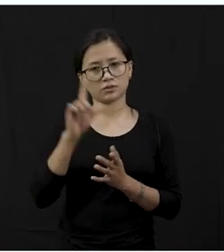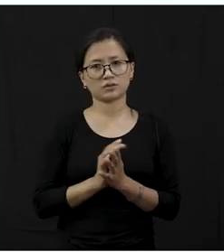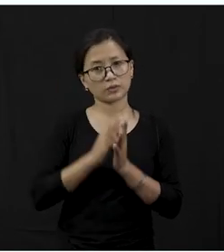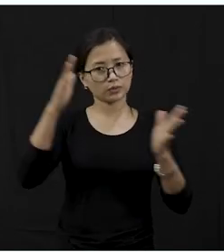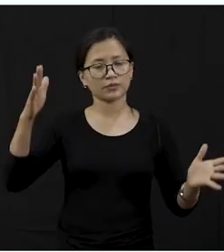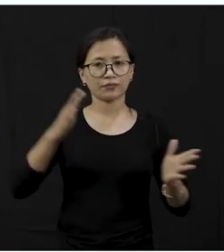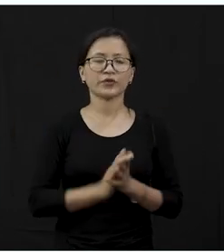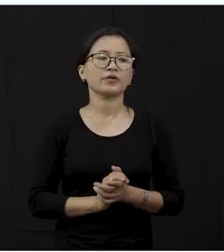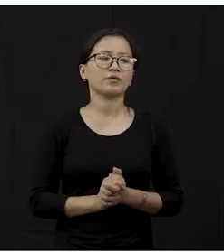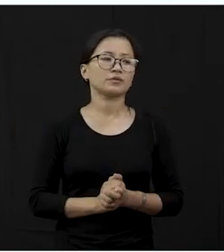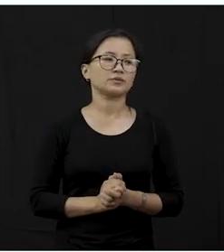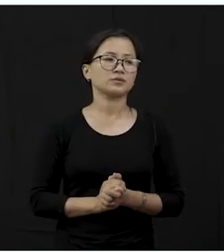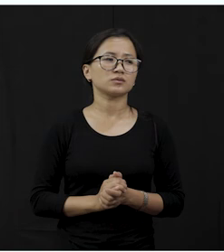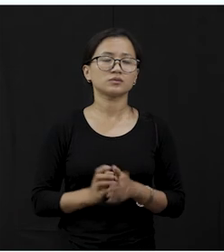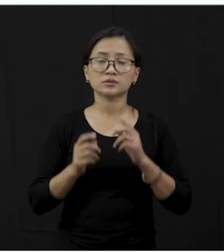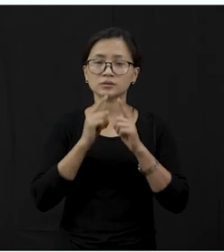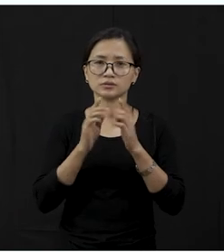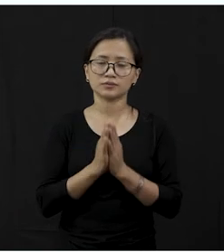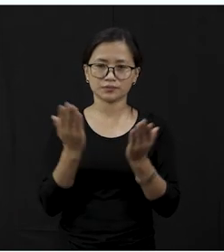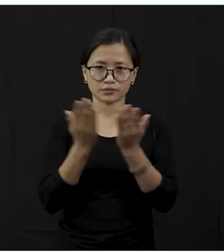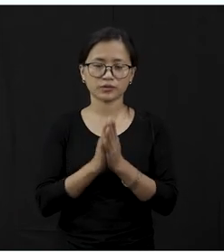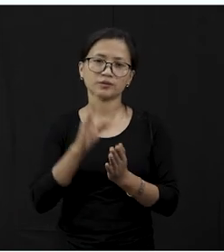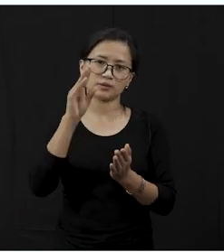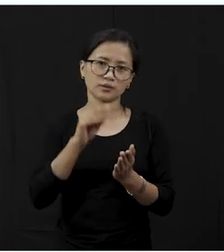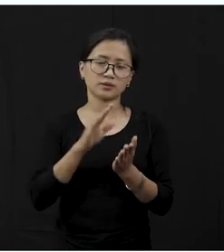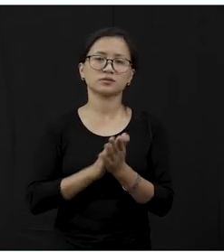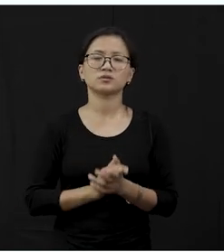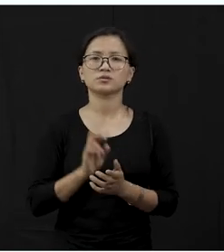Which you read as 5,203 is less than